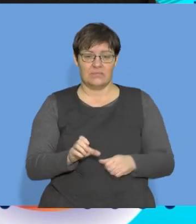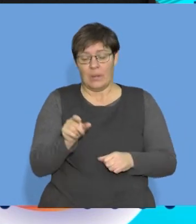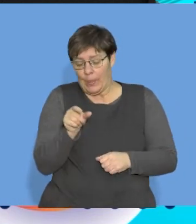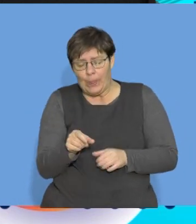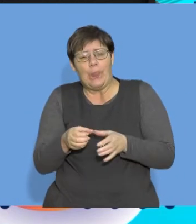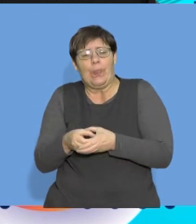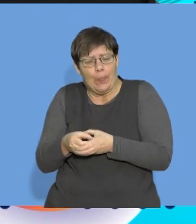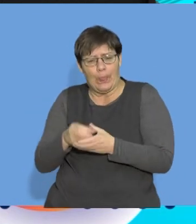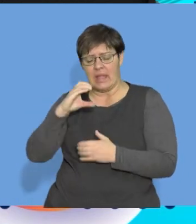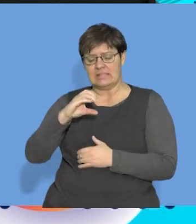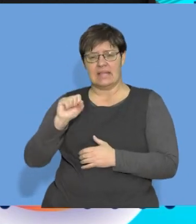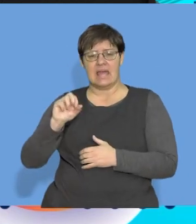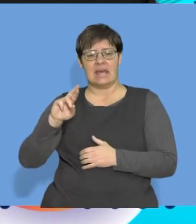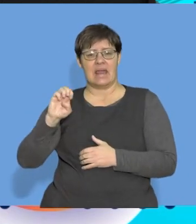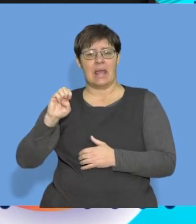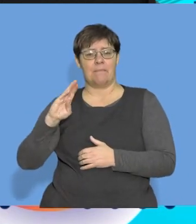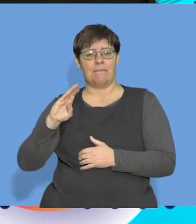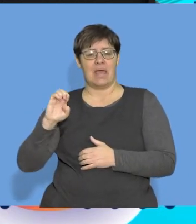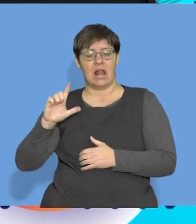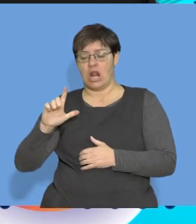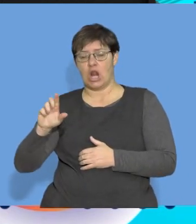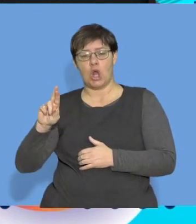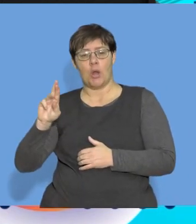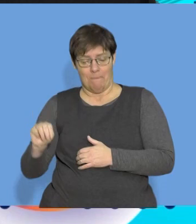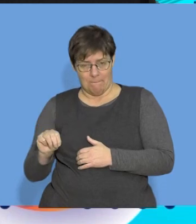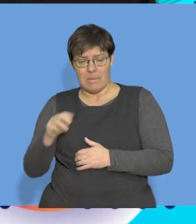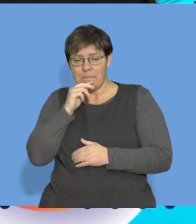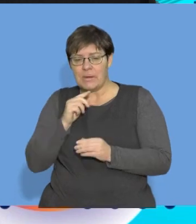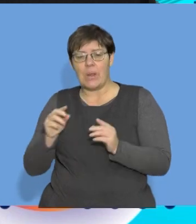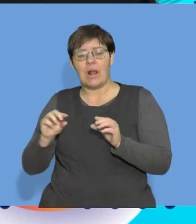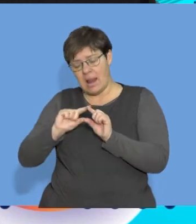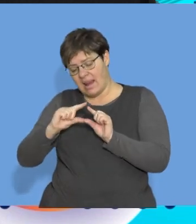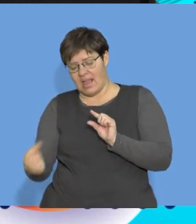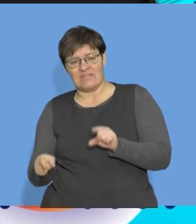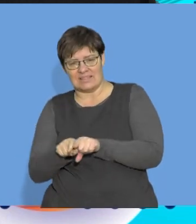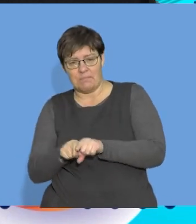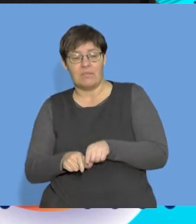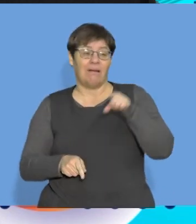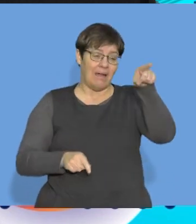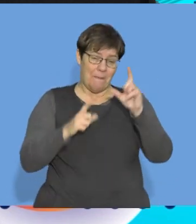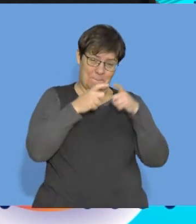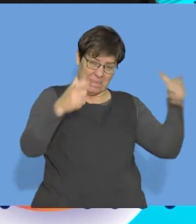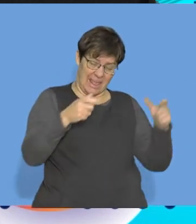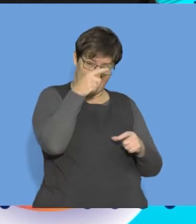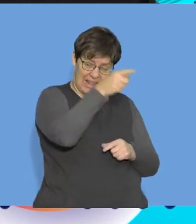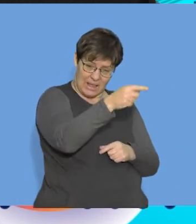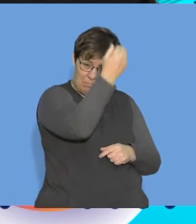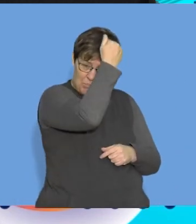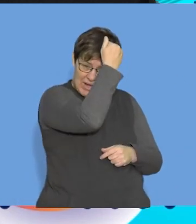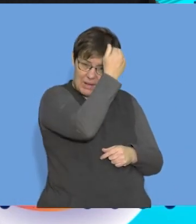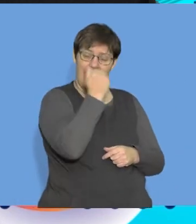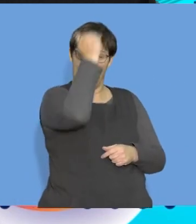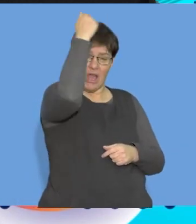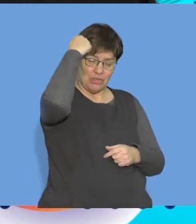as the smallest one, shaped like a leaf, and cerebrum, the biggest part of the brain, where your